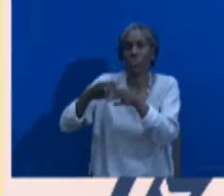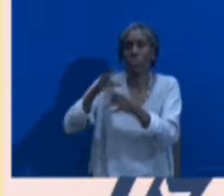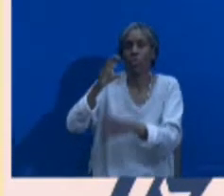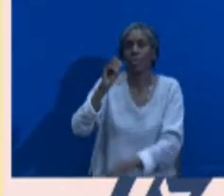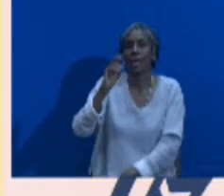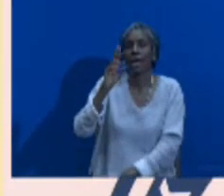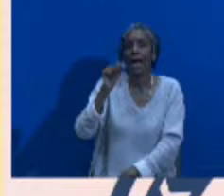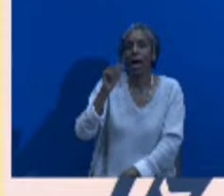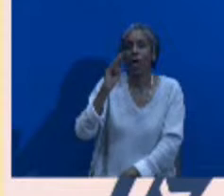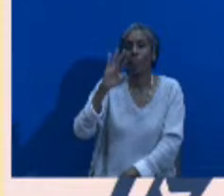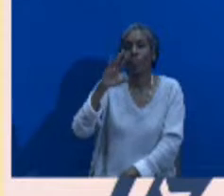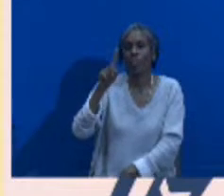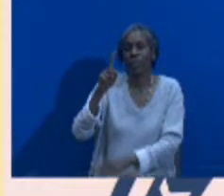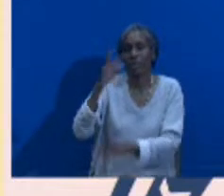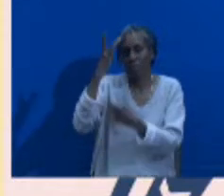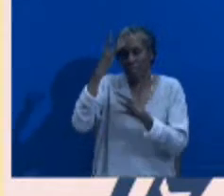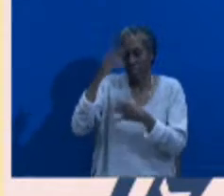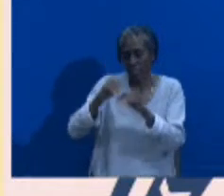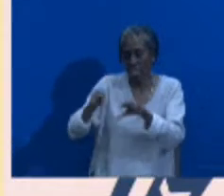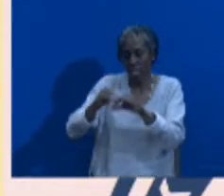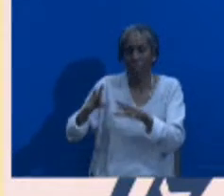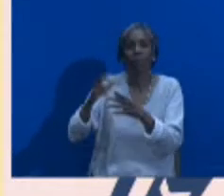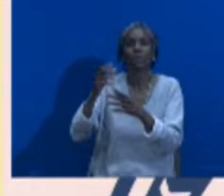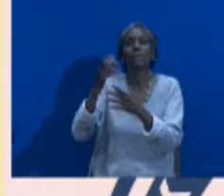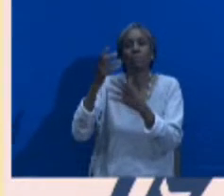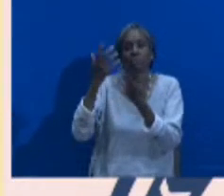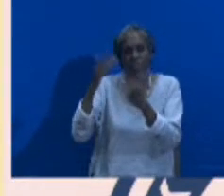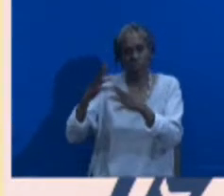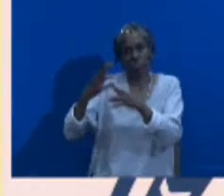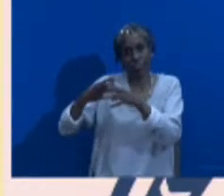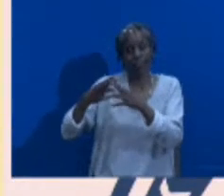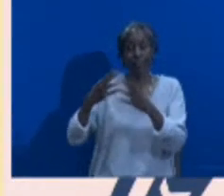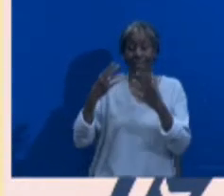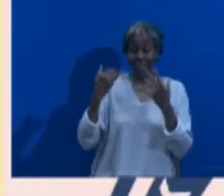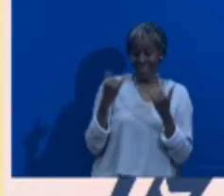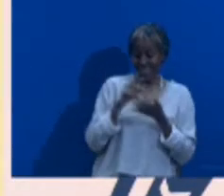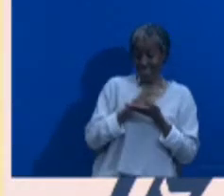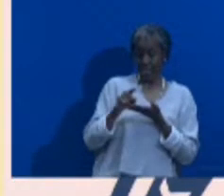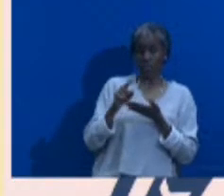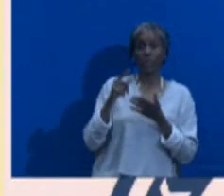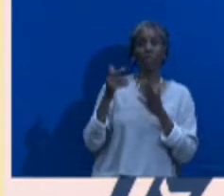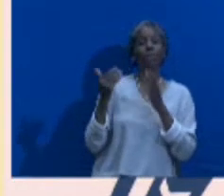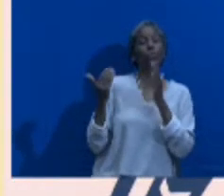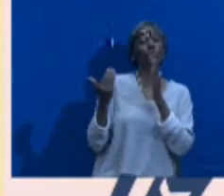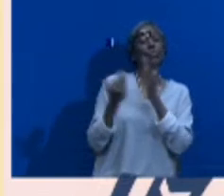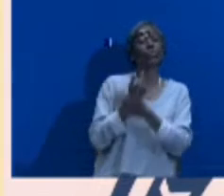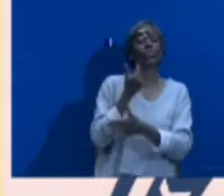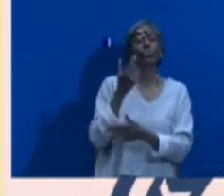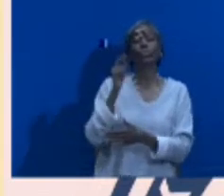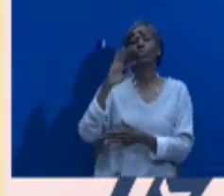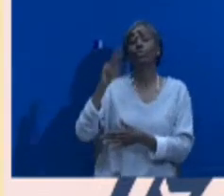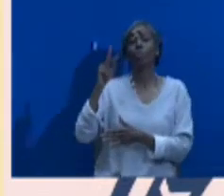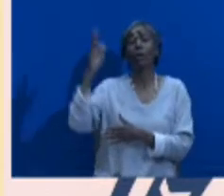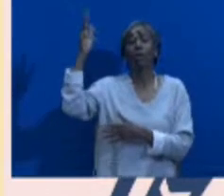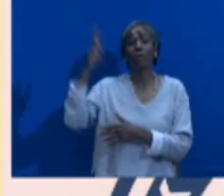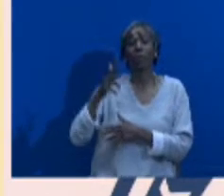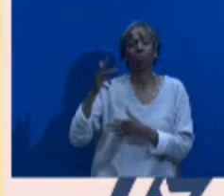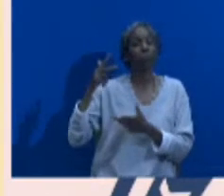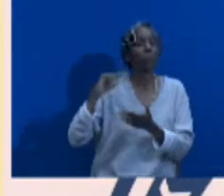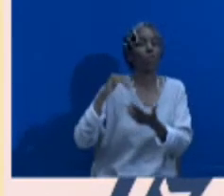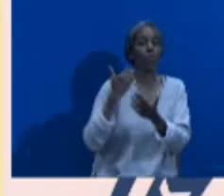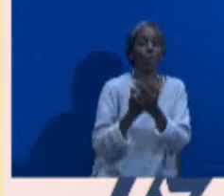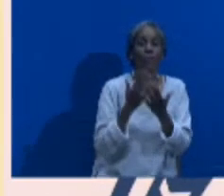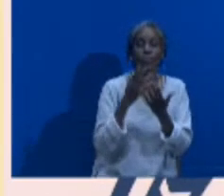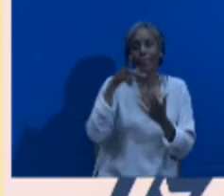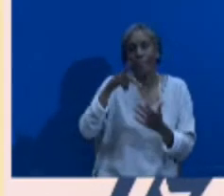We did receive a truck from the state this week with protective equipment